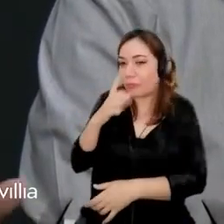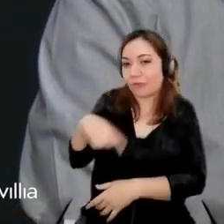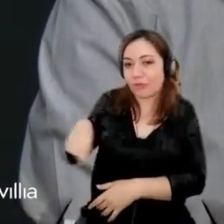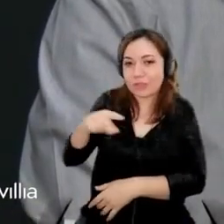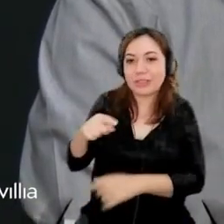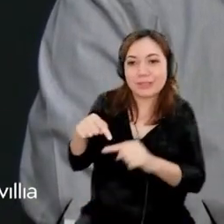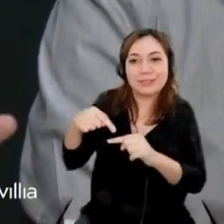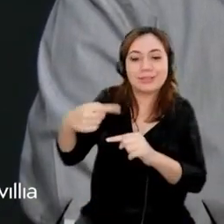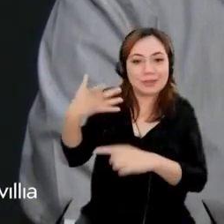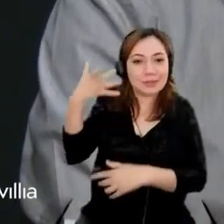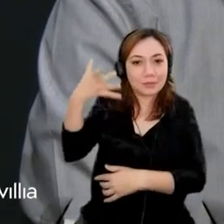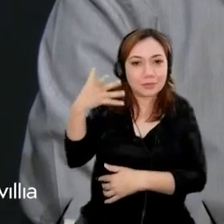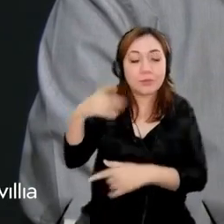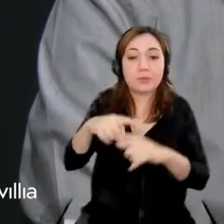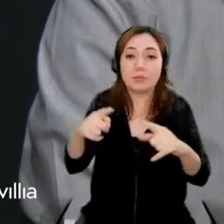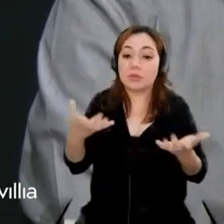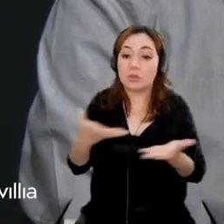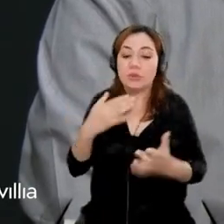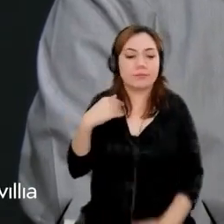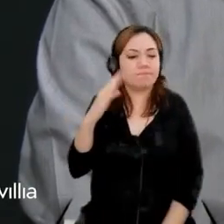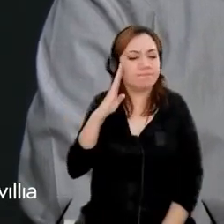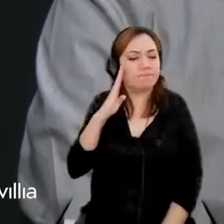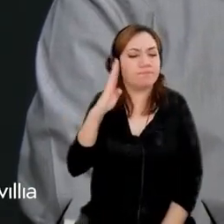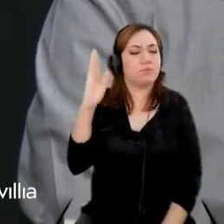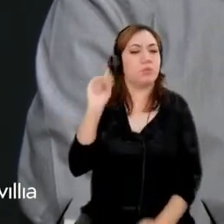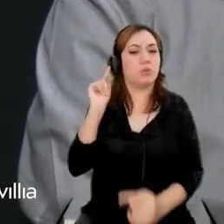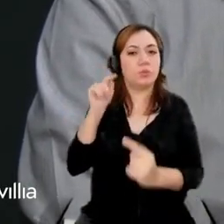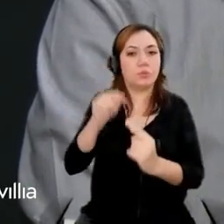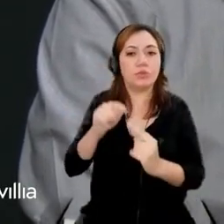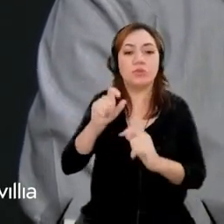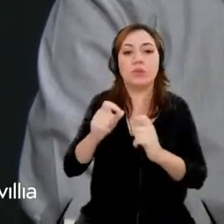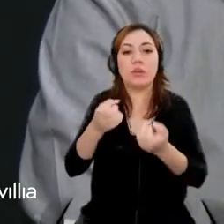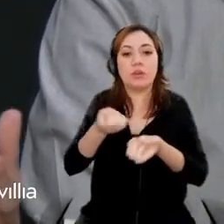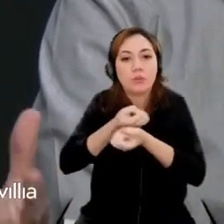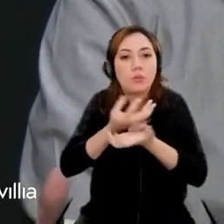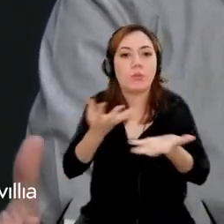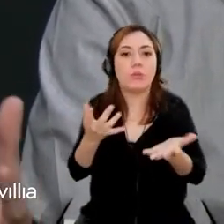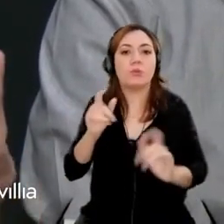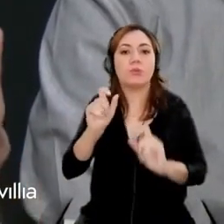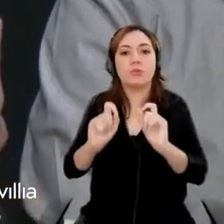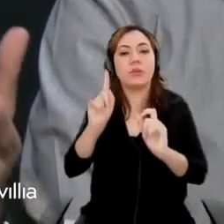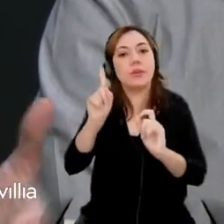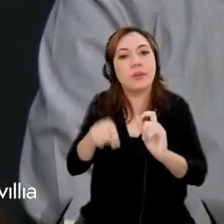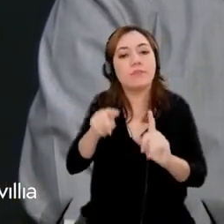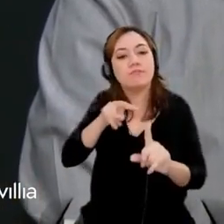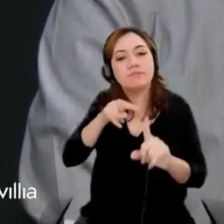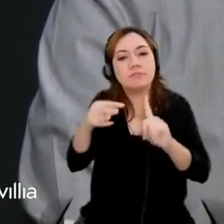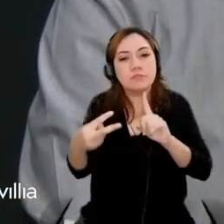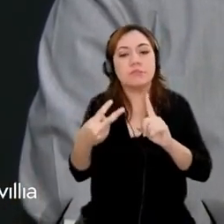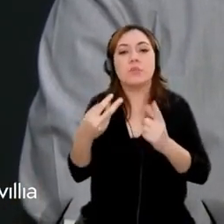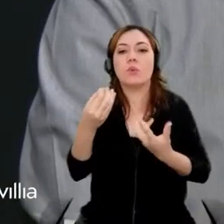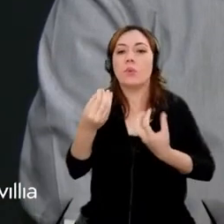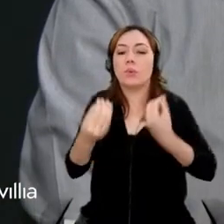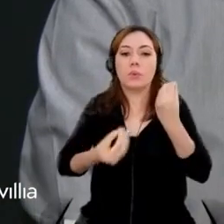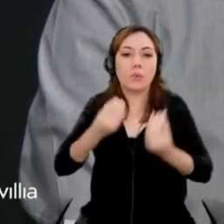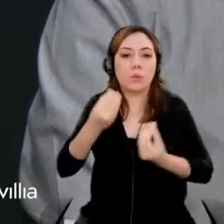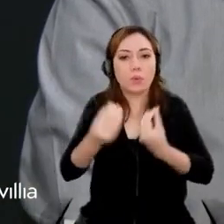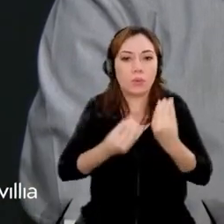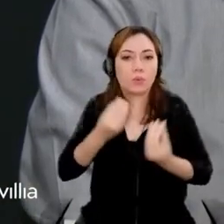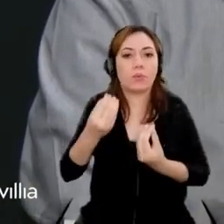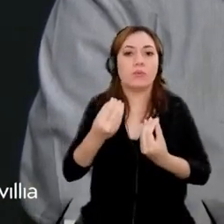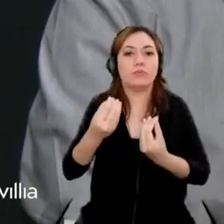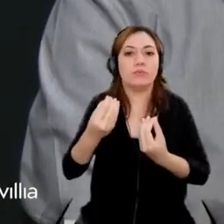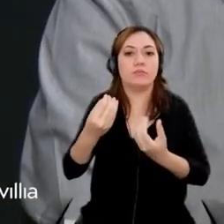major intention, my most important intention is to share with you some perspectives from how to make real impact. That's what we do